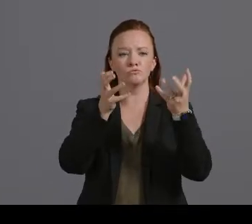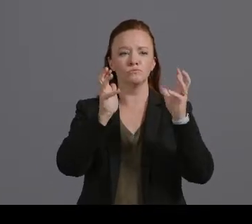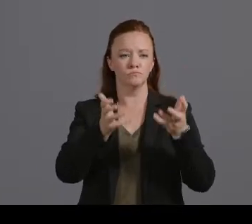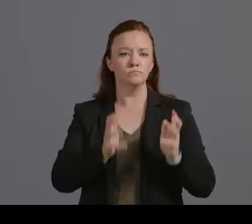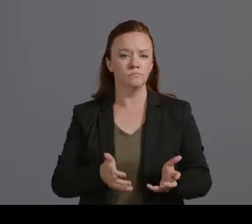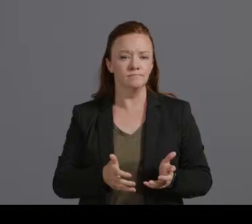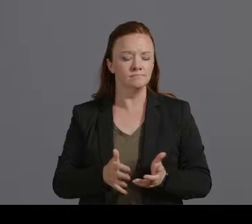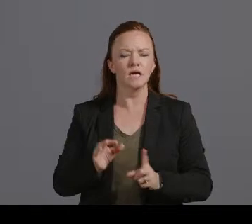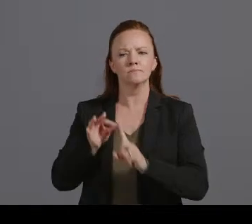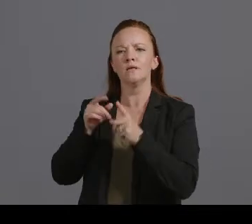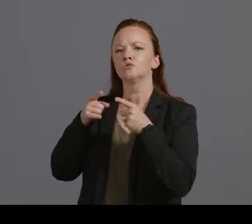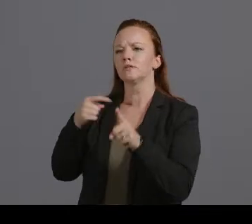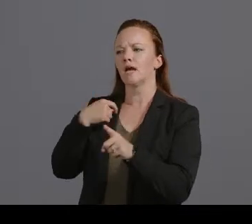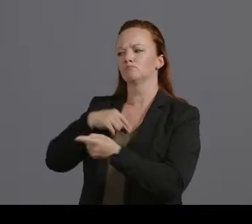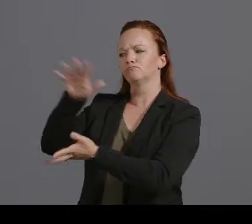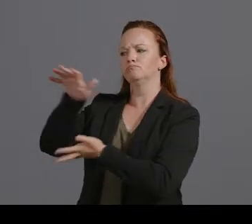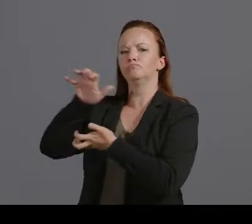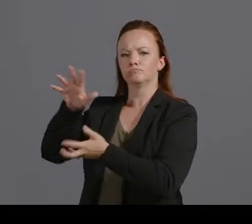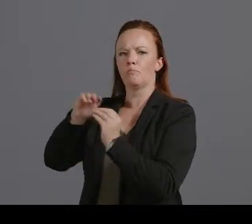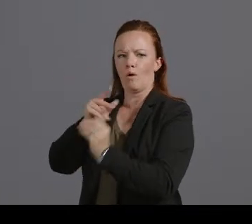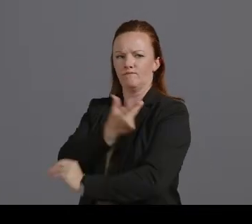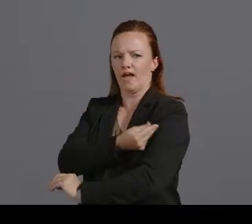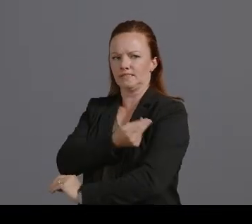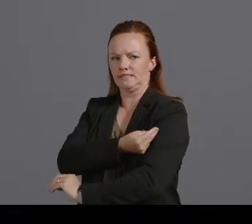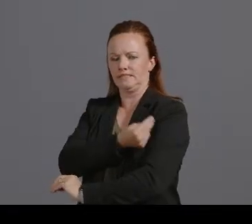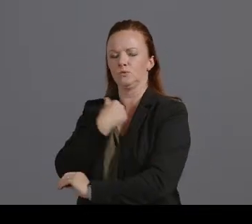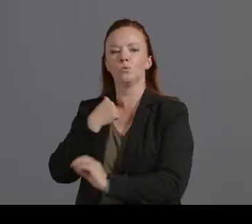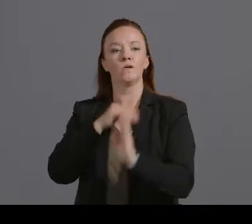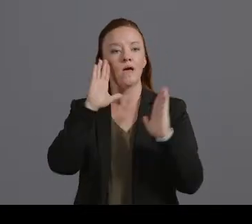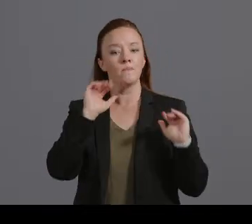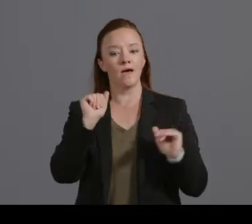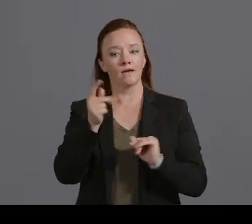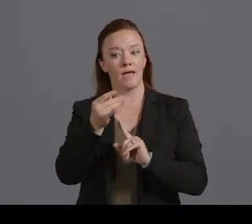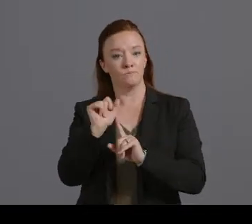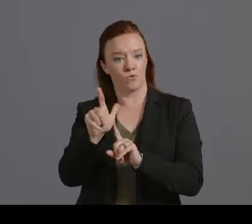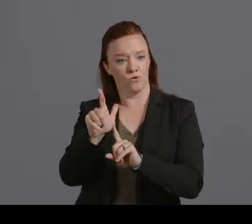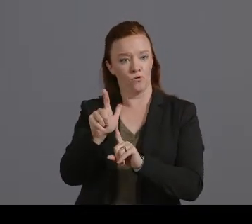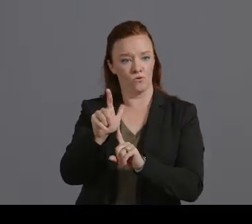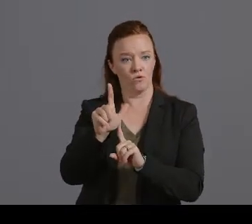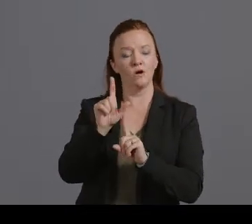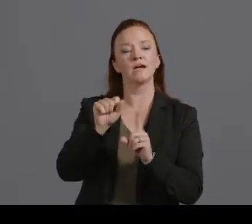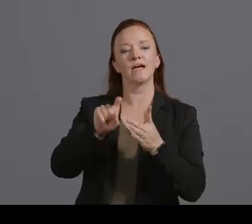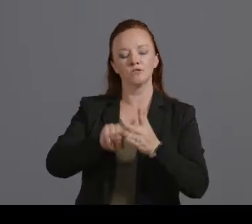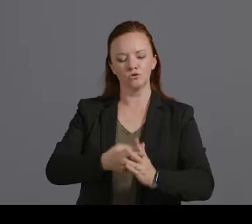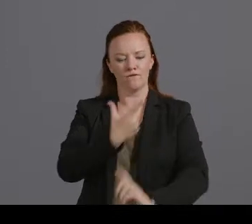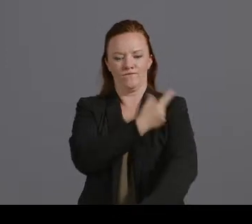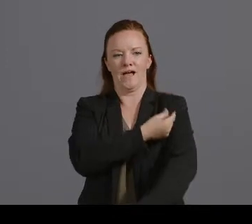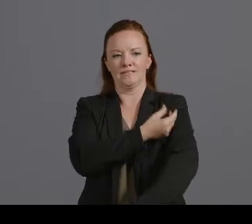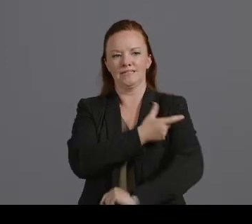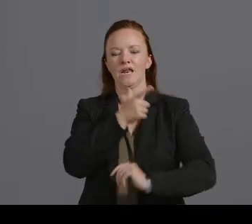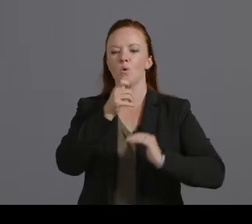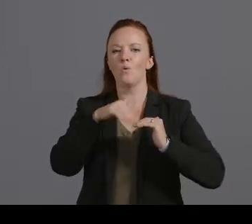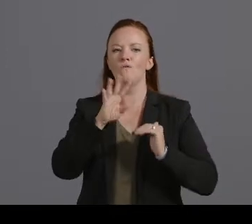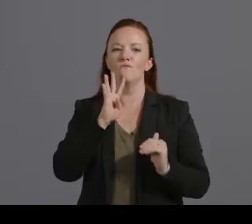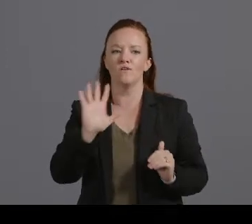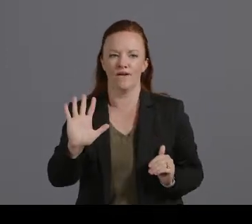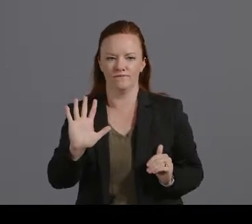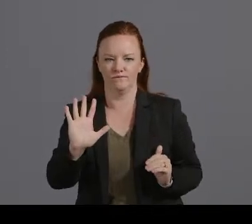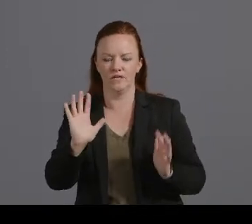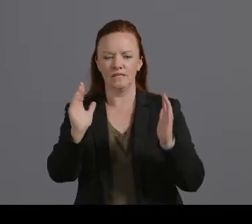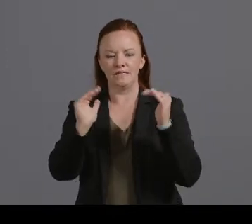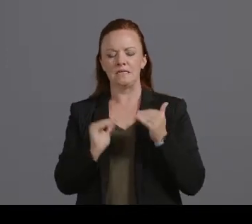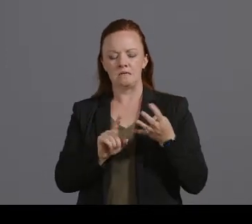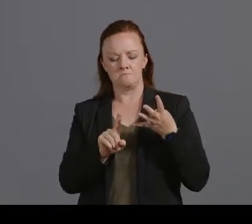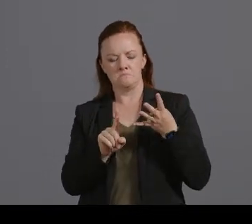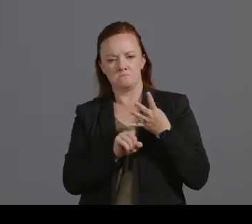to Arizona. We anticipate that in April, we'll be able to transition to our 45 and above. At the end of April, beginning of May, we should be able